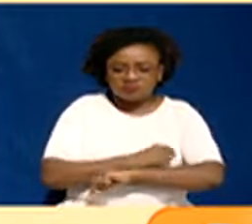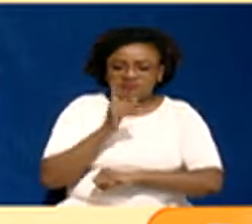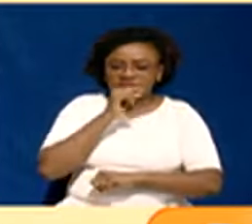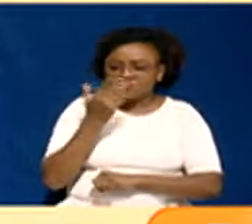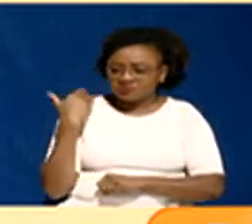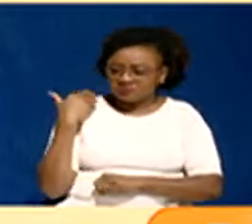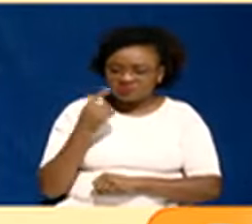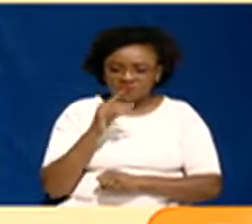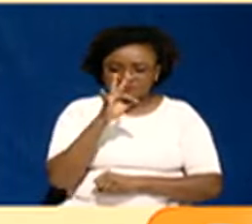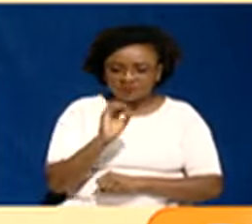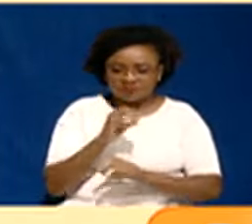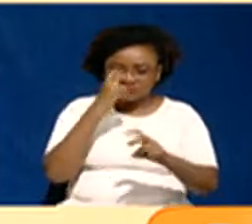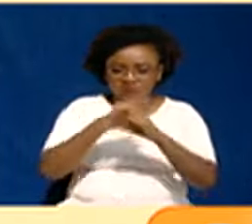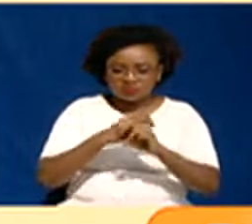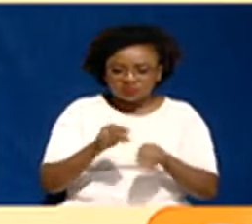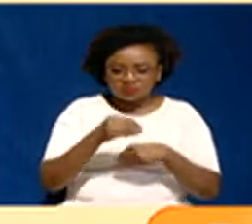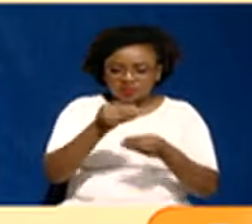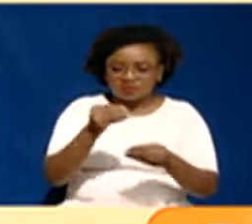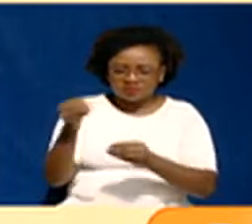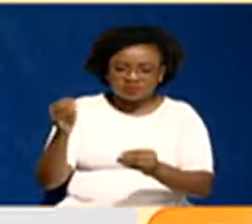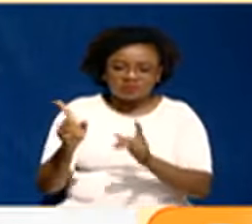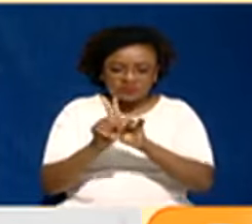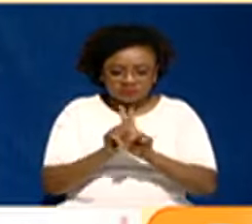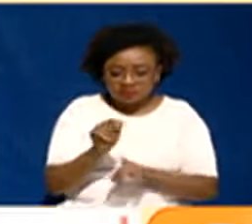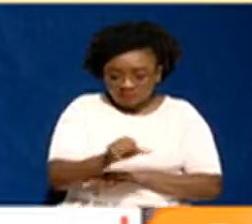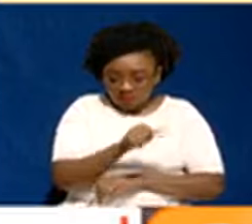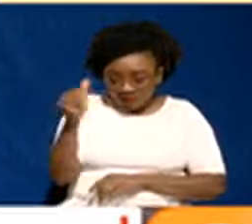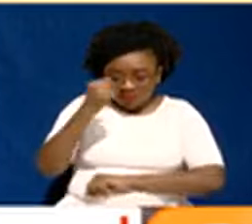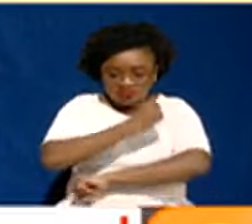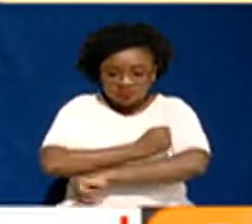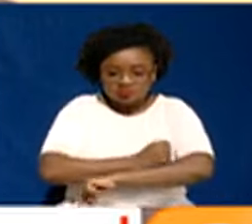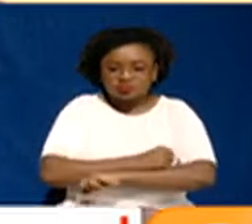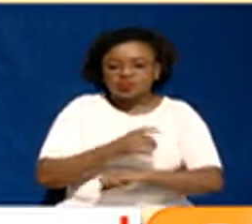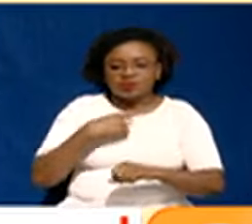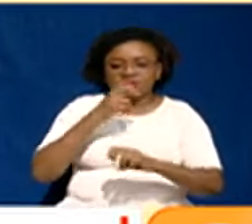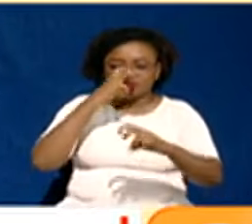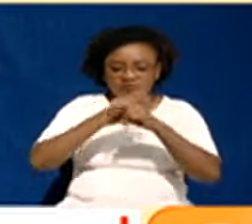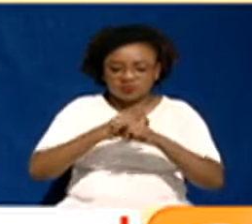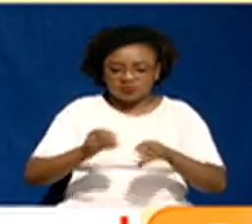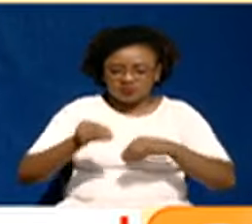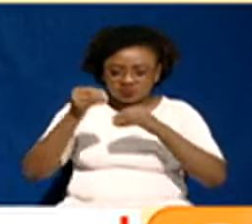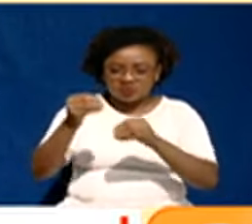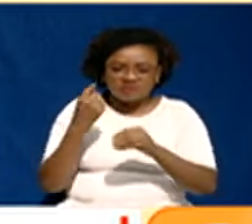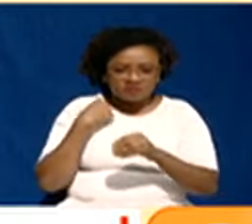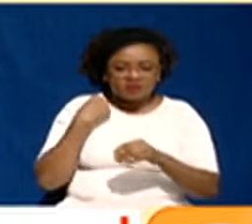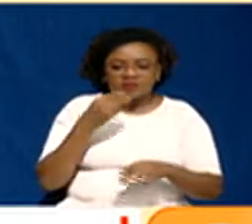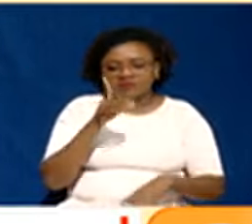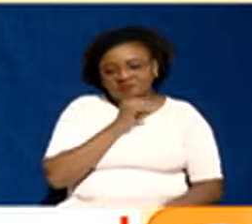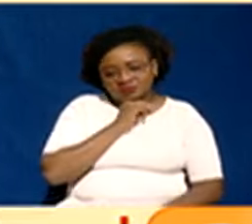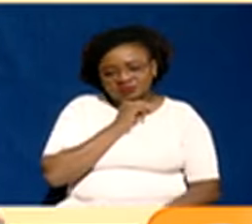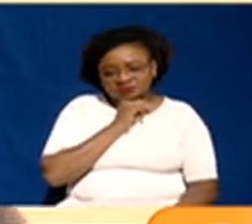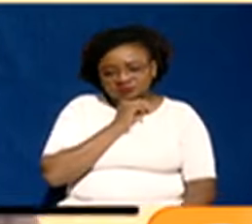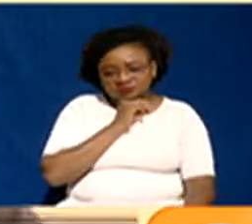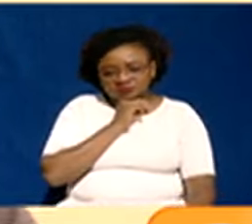our schools, and to give you a copy and a deed plan, so that you know your school title is this. I think I already gave around 30